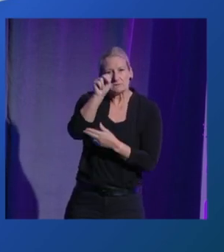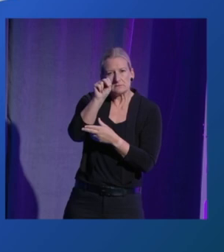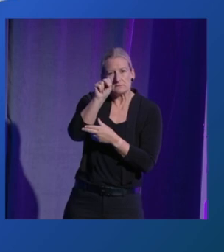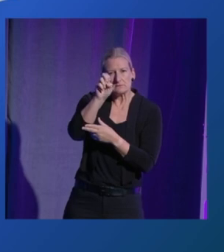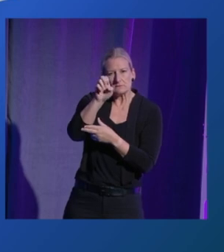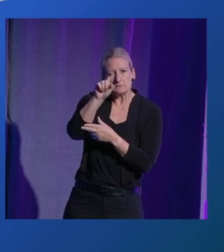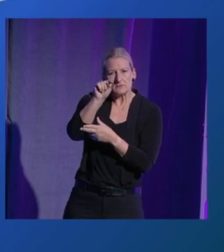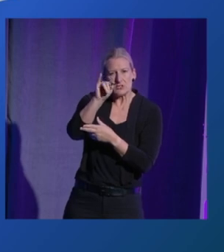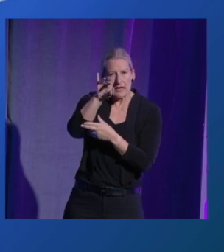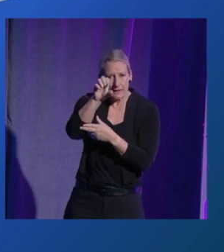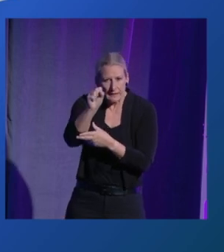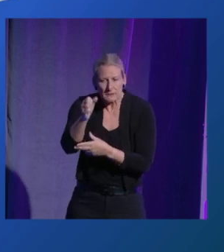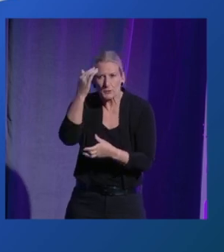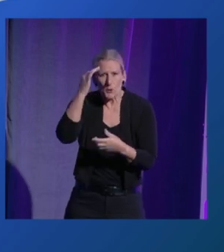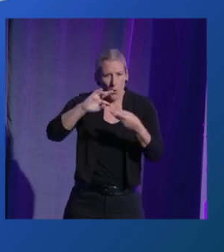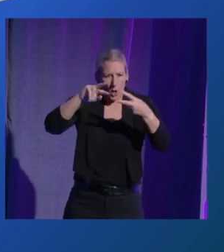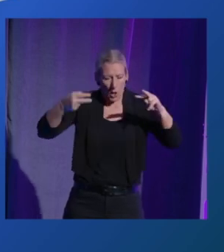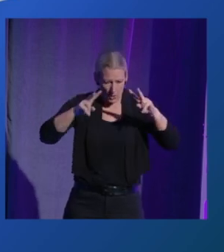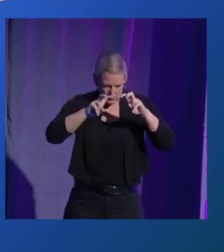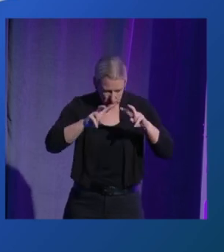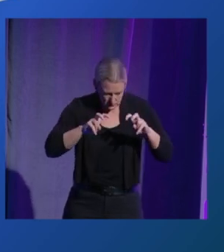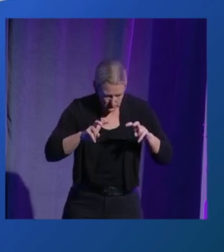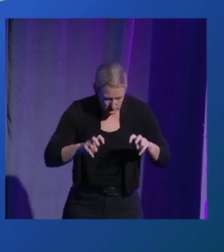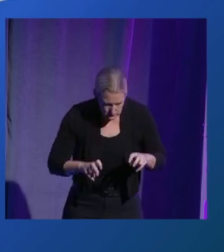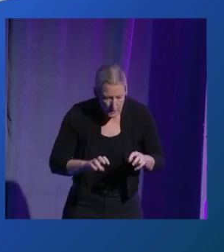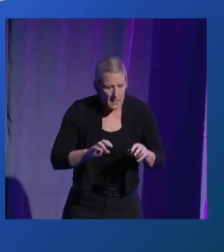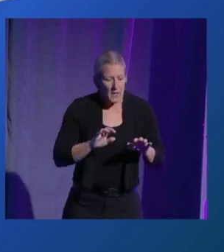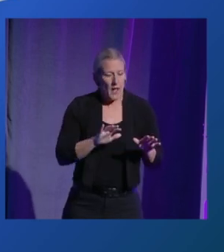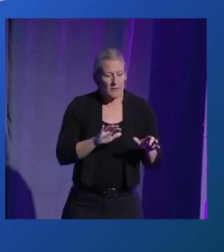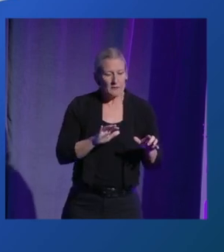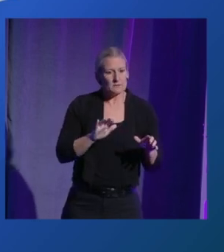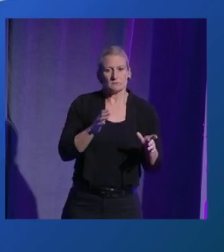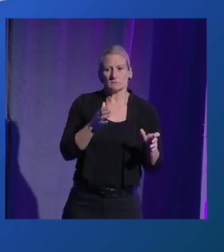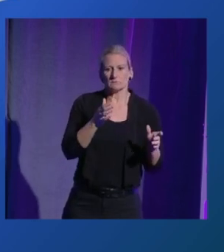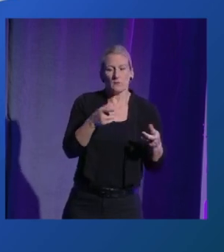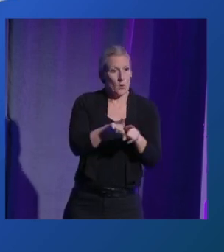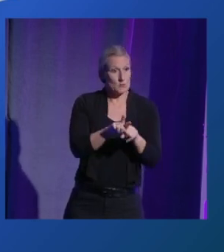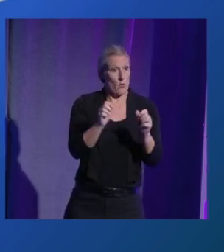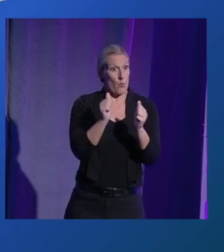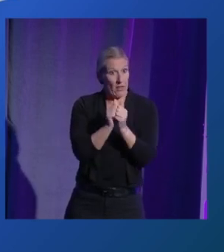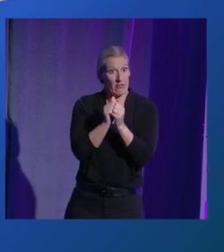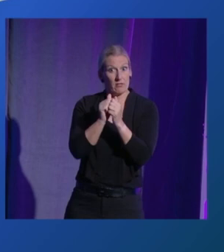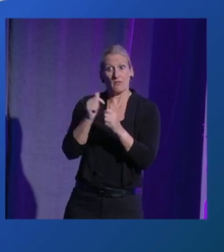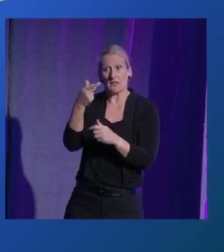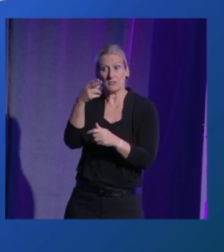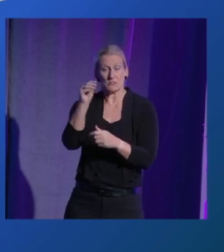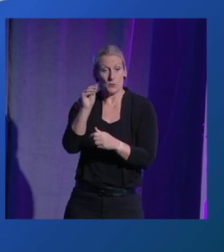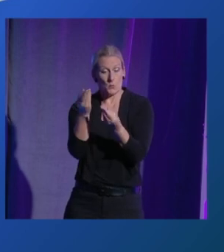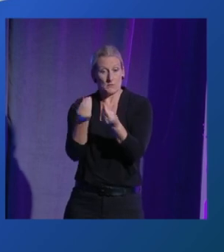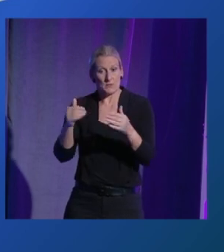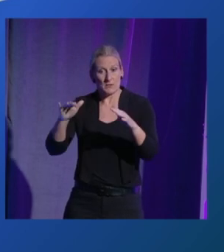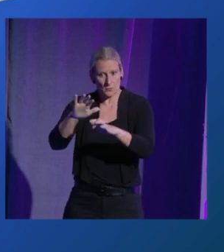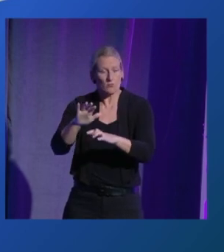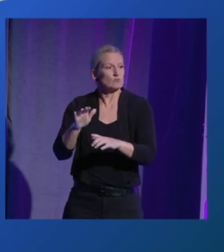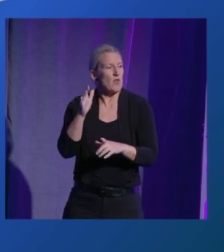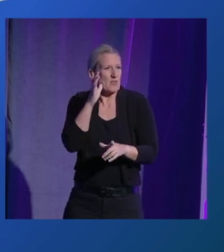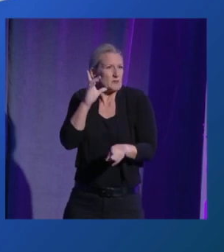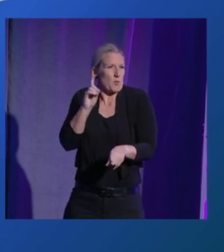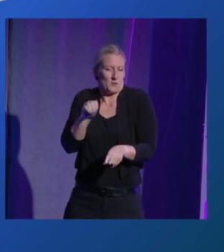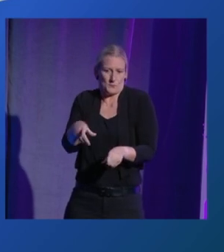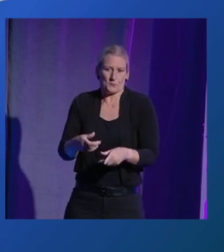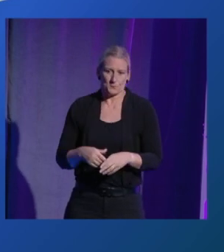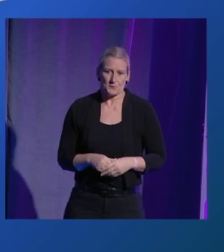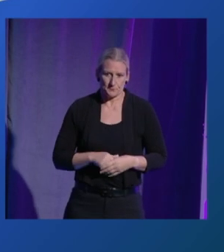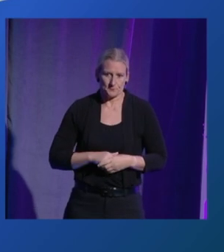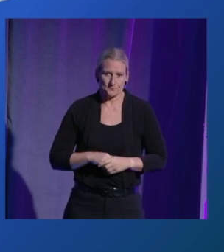genetics and use these Technologies to better understand the environment is what we work on so wonderful well thank you